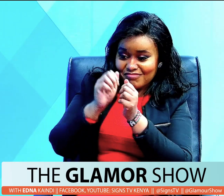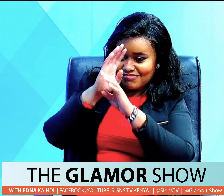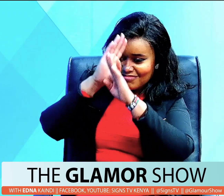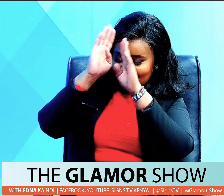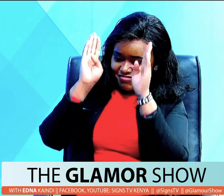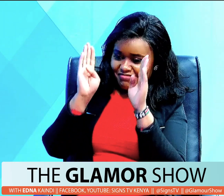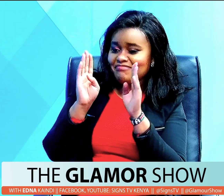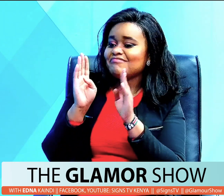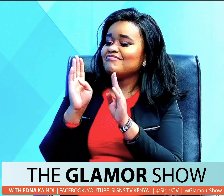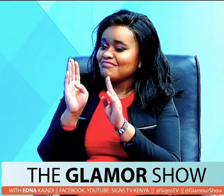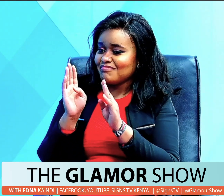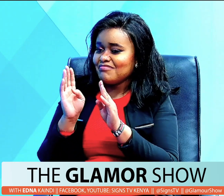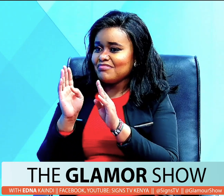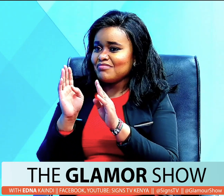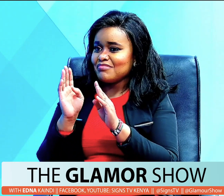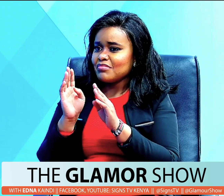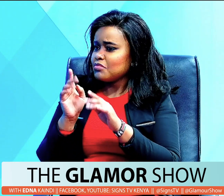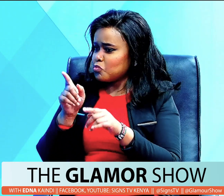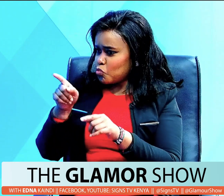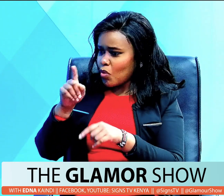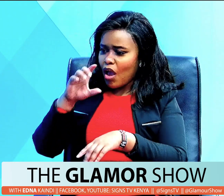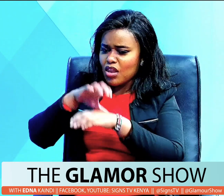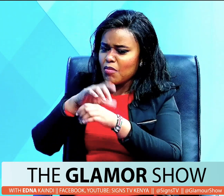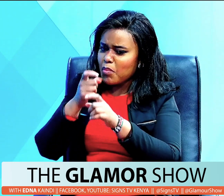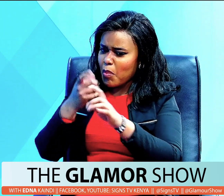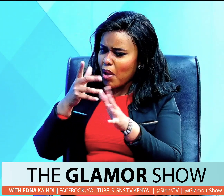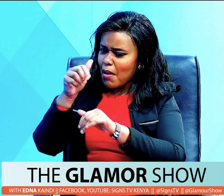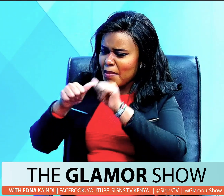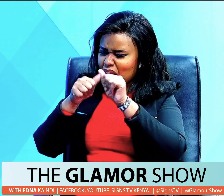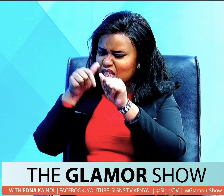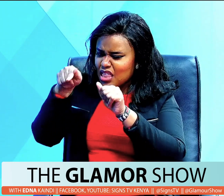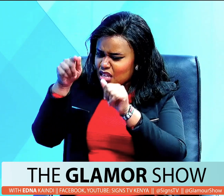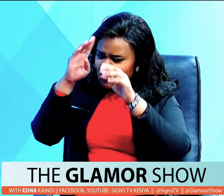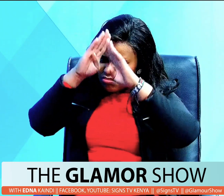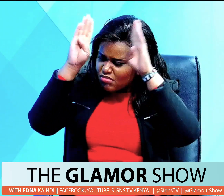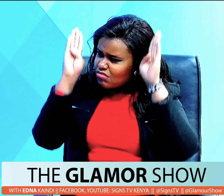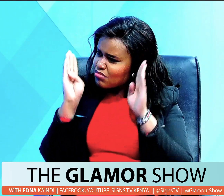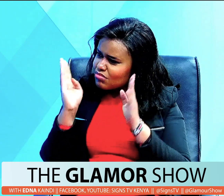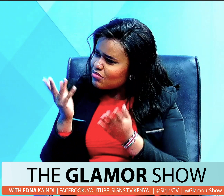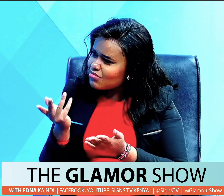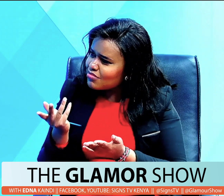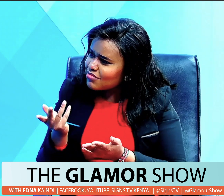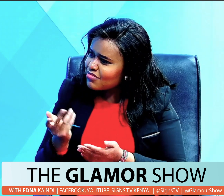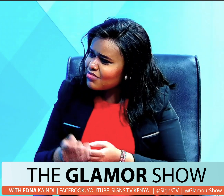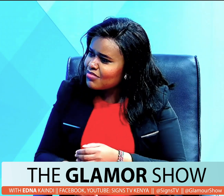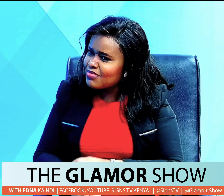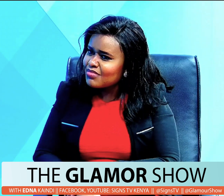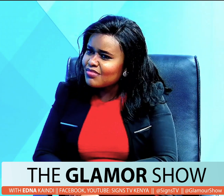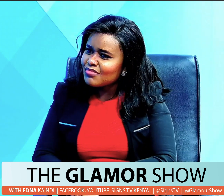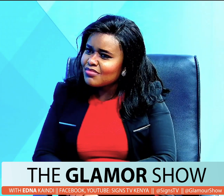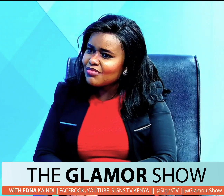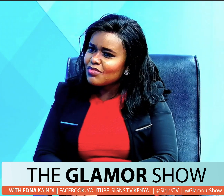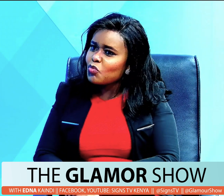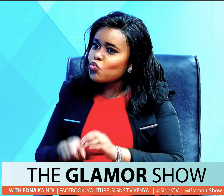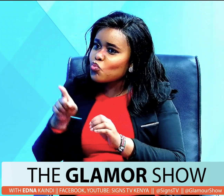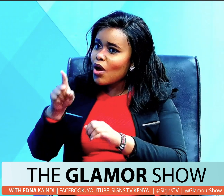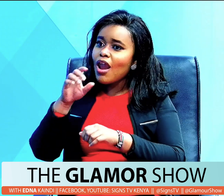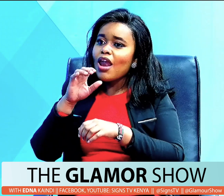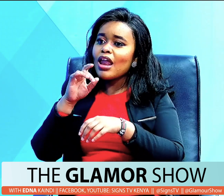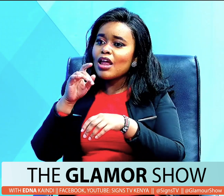Interesting. I really see how these life-changing events were getting you to the industry.